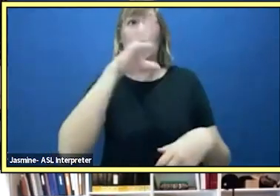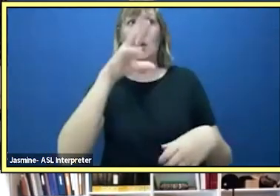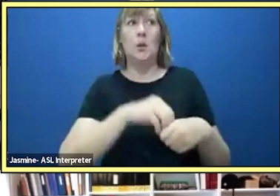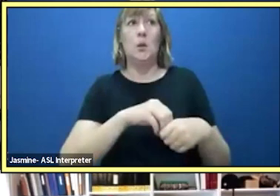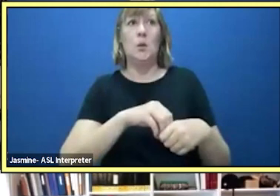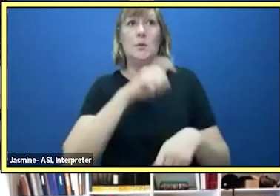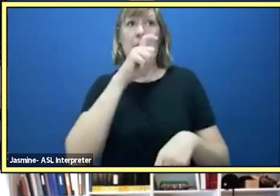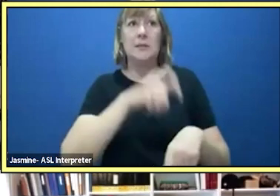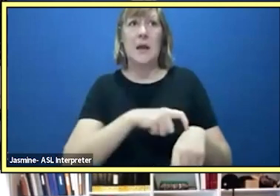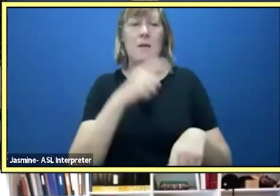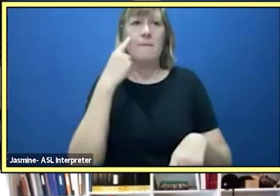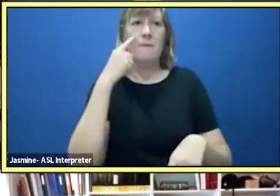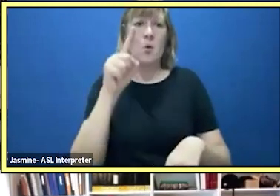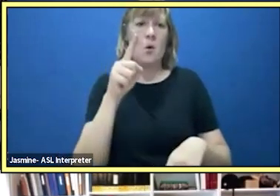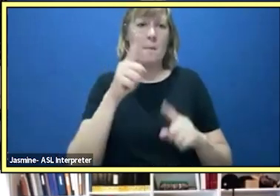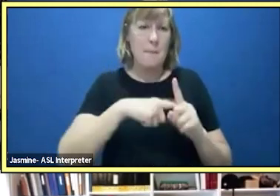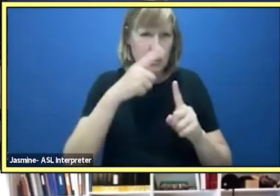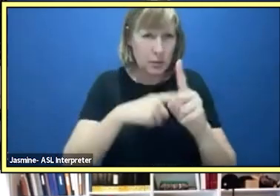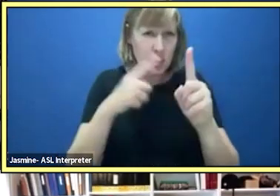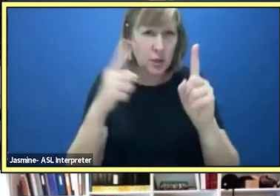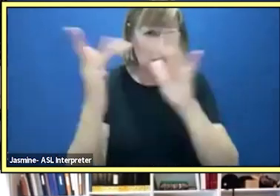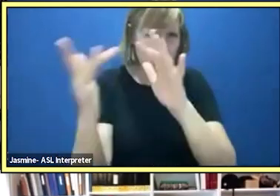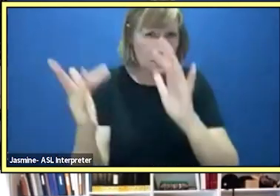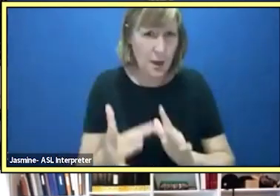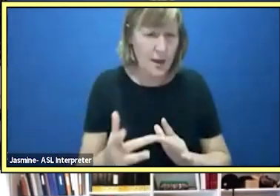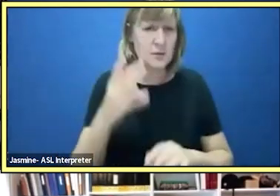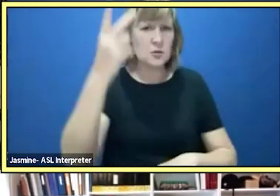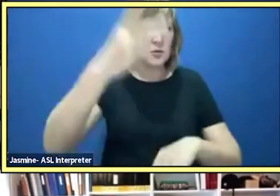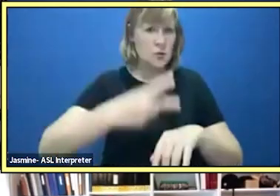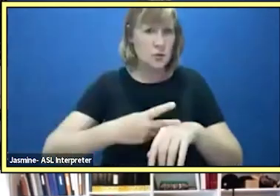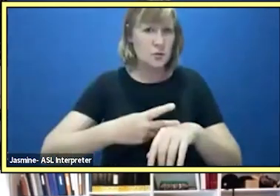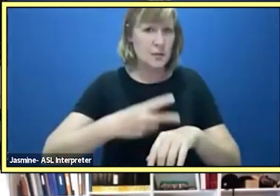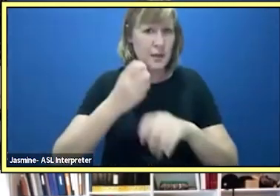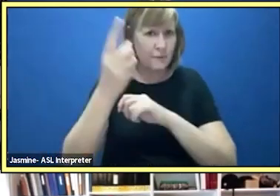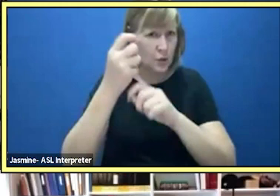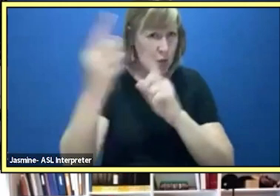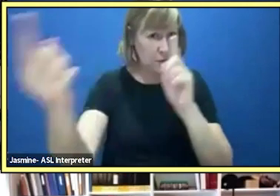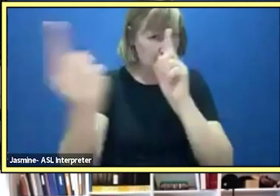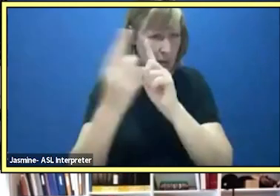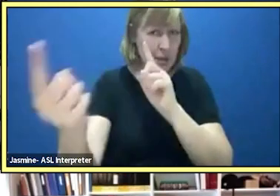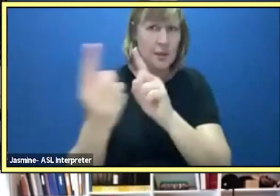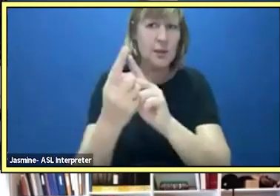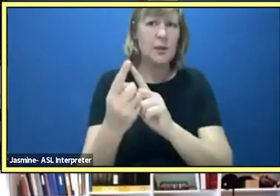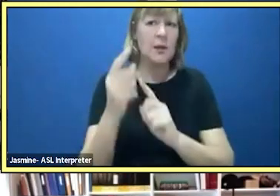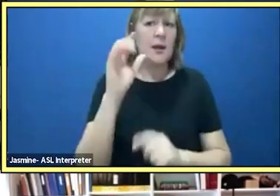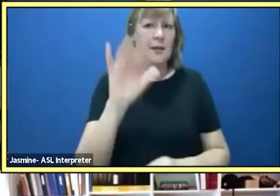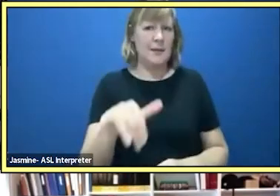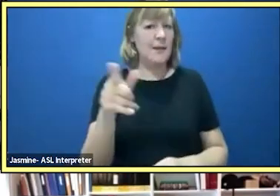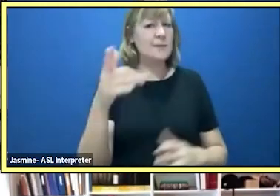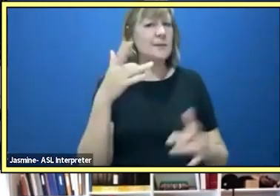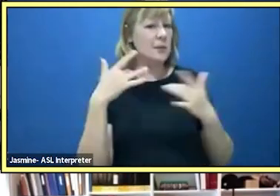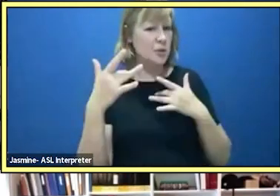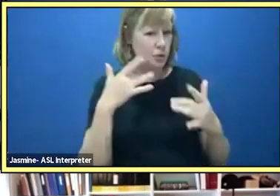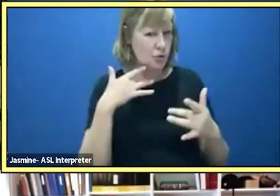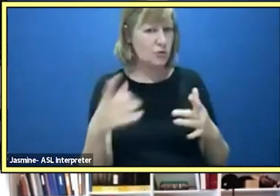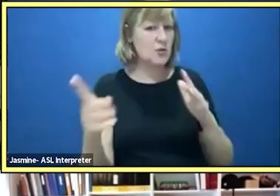monthly check-ins. I think that's what a lot of the concerns that are showing up in these last several questions. And one